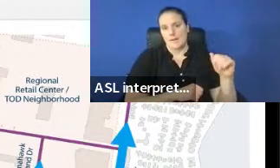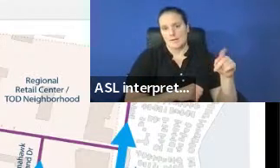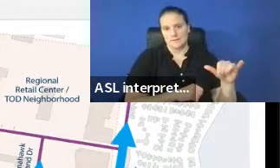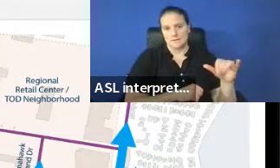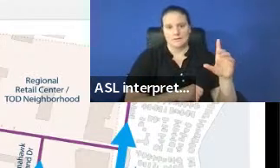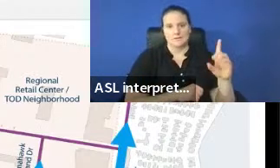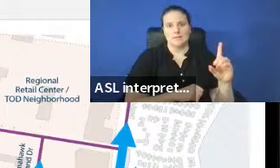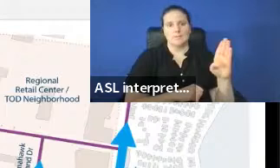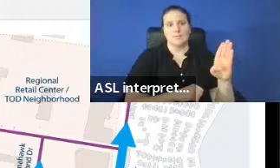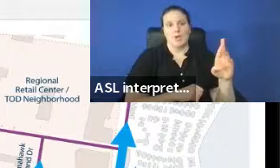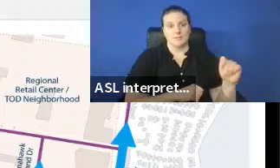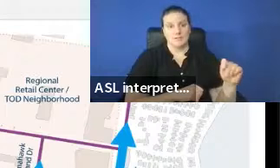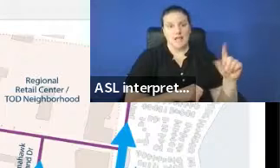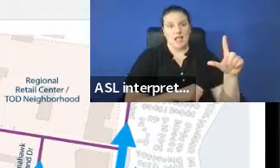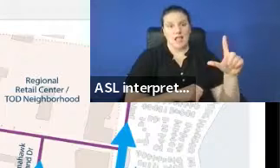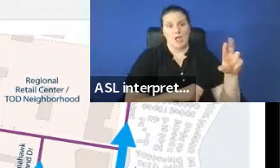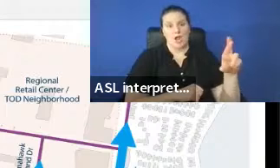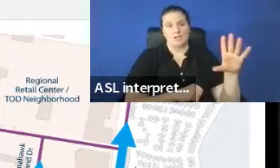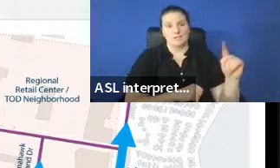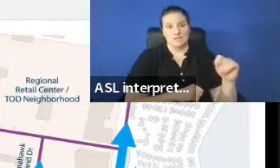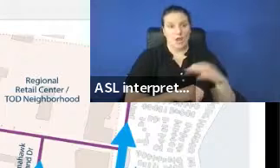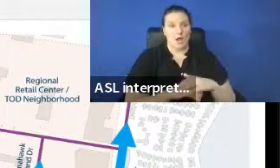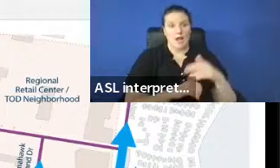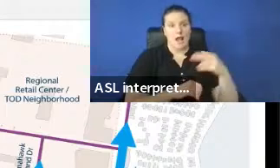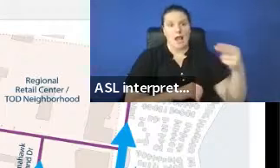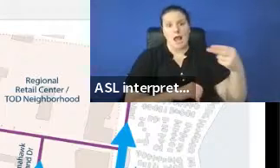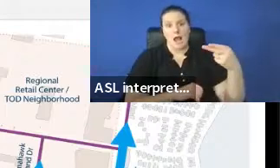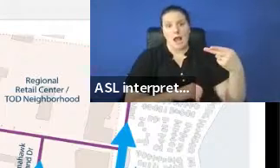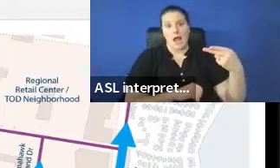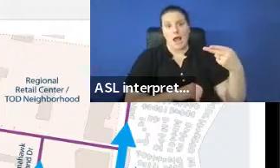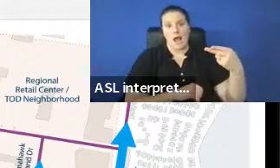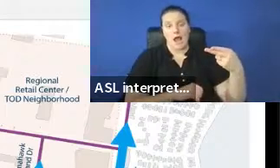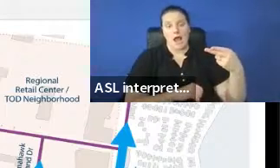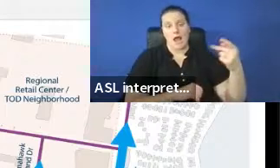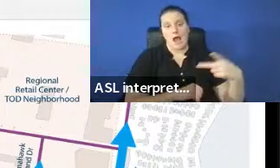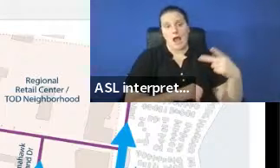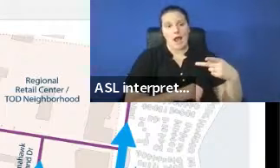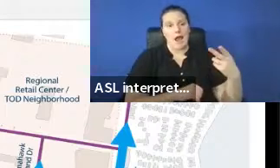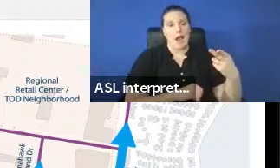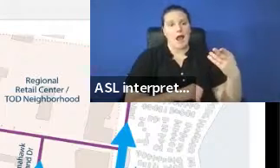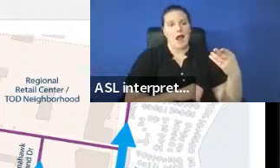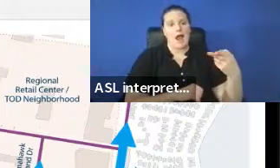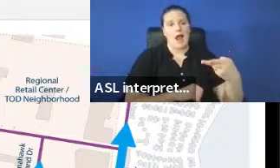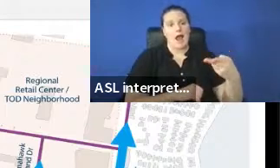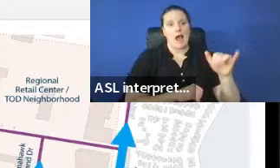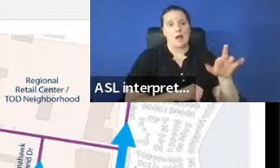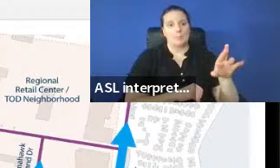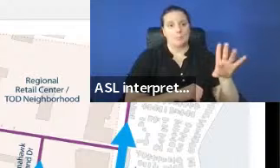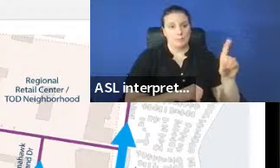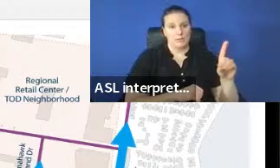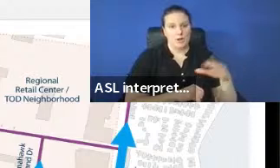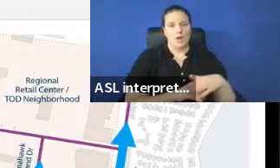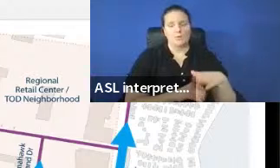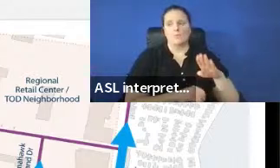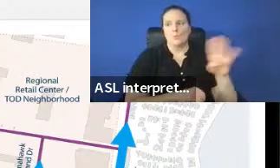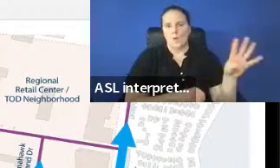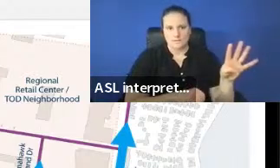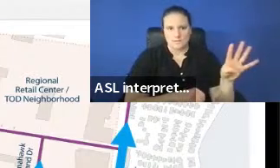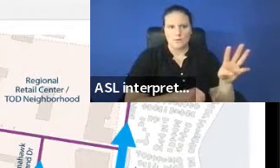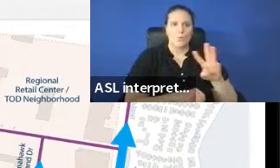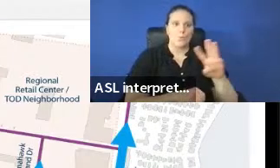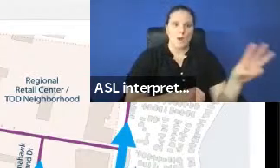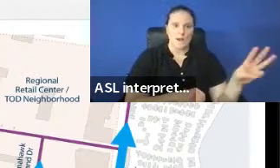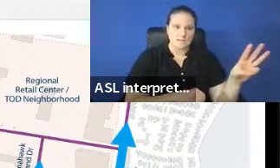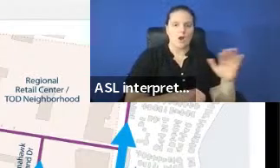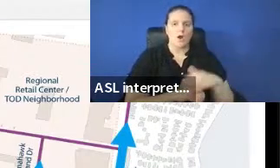LRT, or the hybrid, is on the west side of the freeway. There would be a